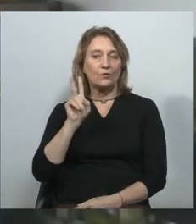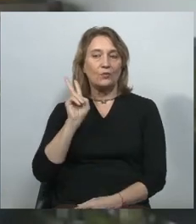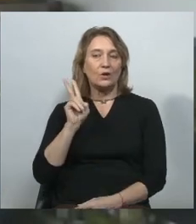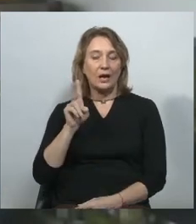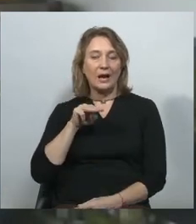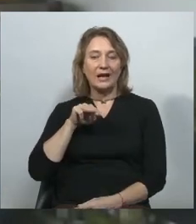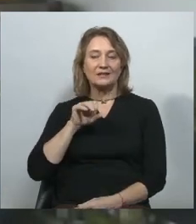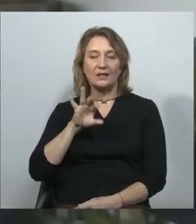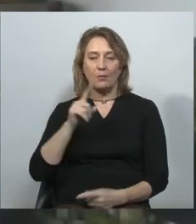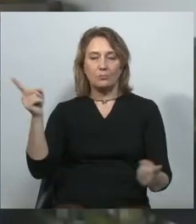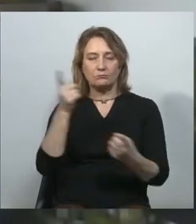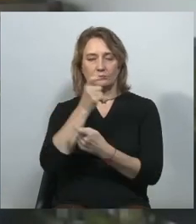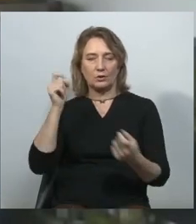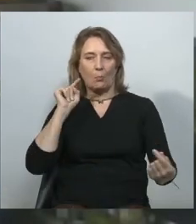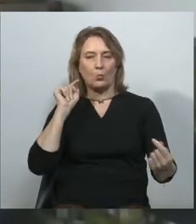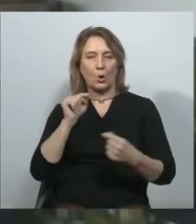really,